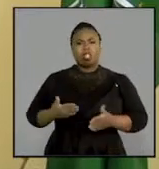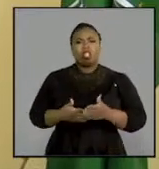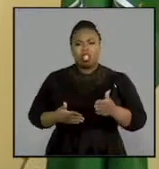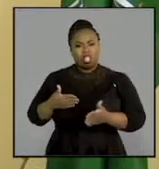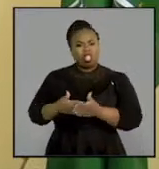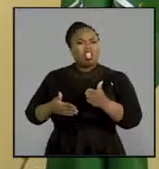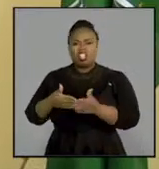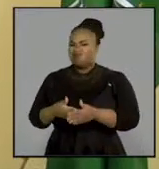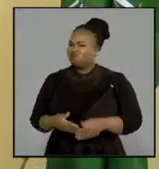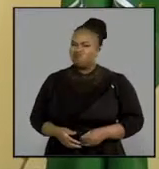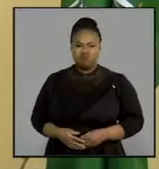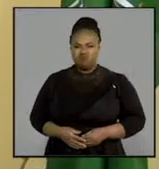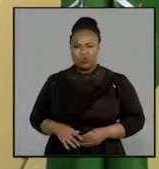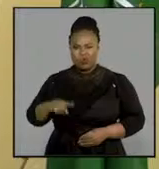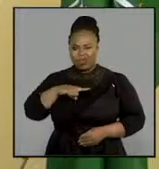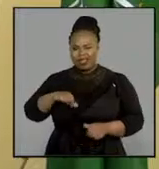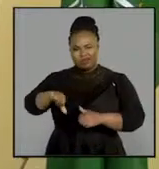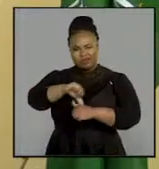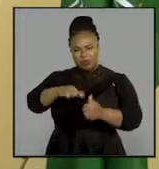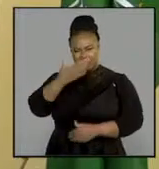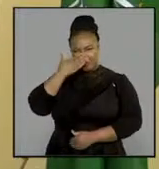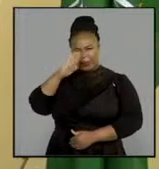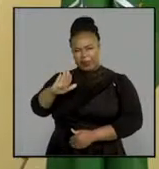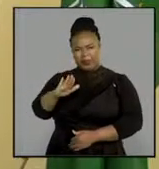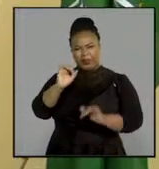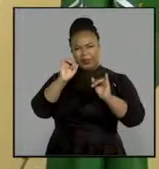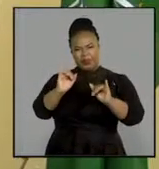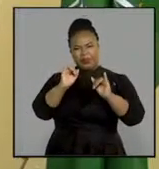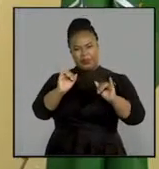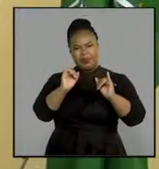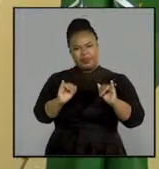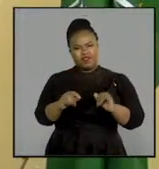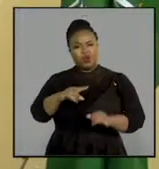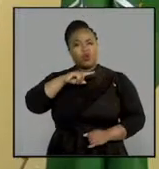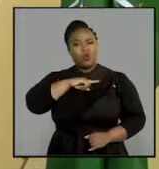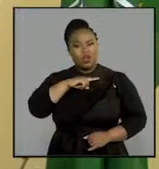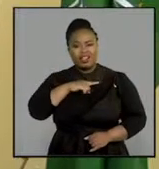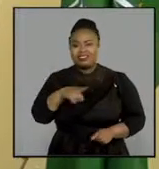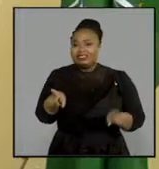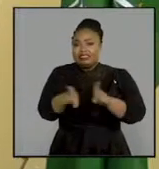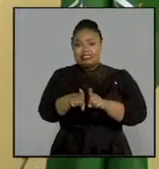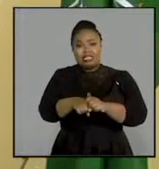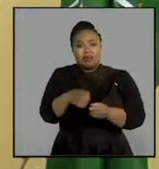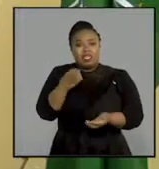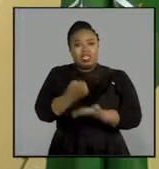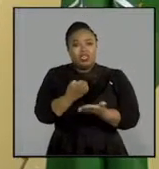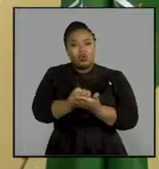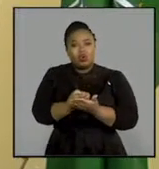limited by social attitudes and practices,